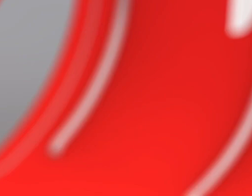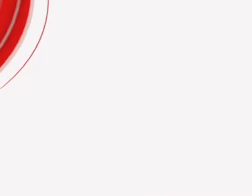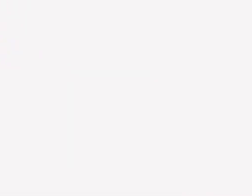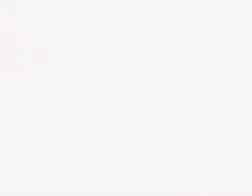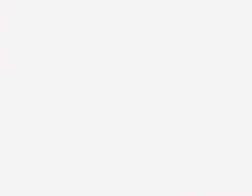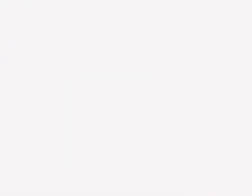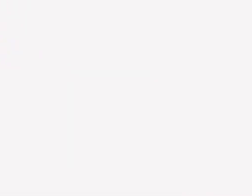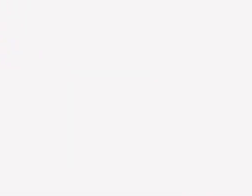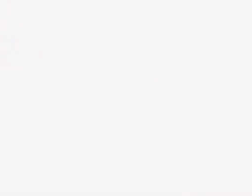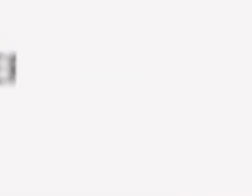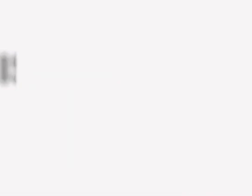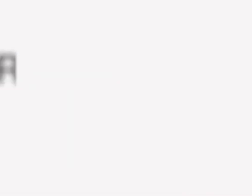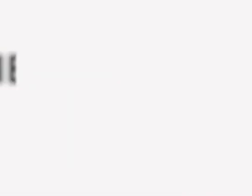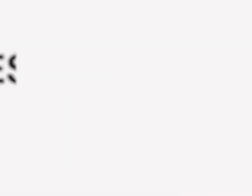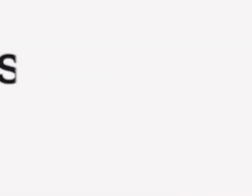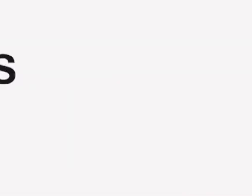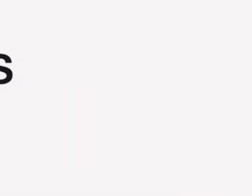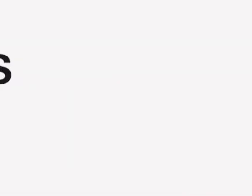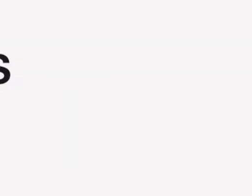service.